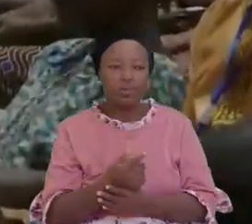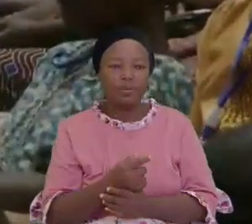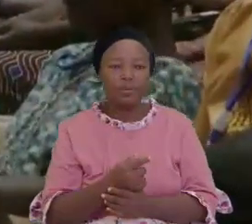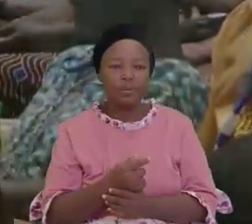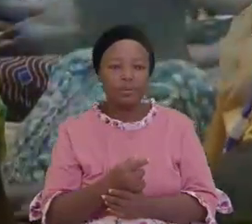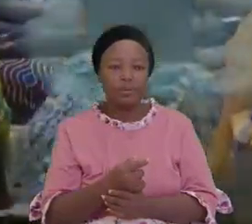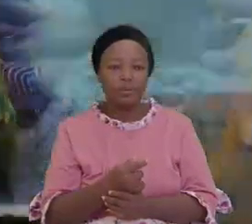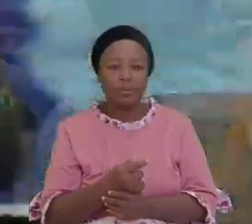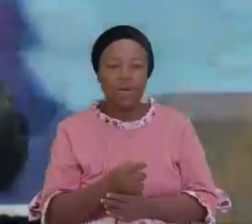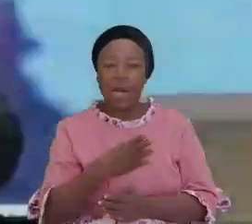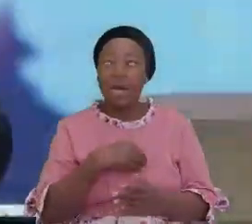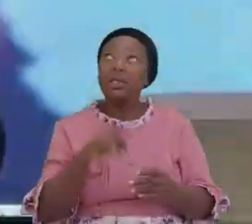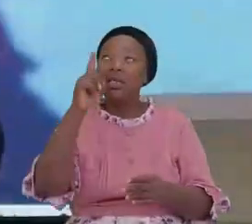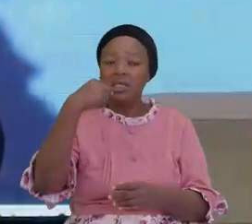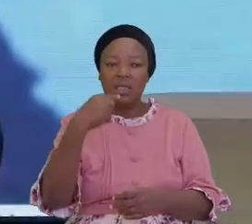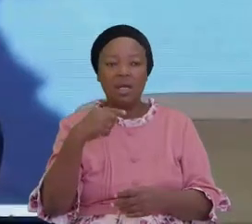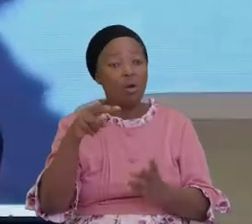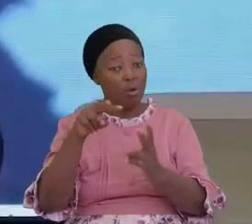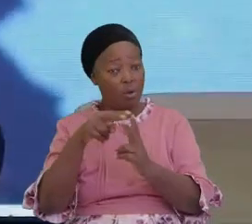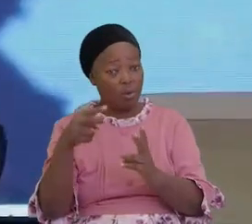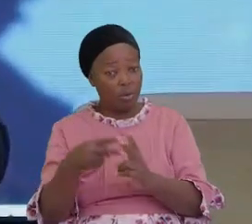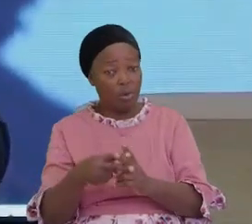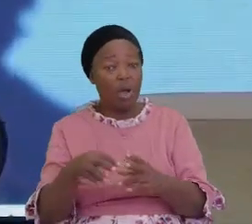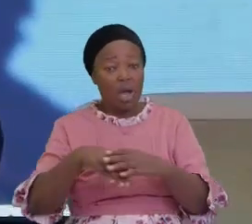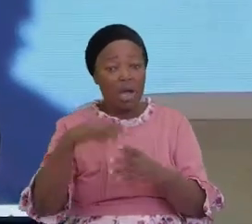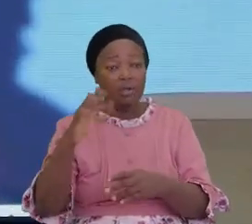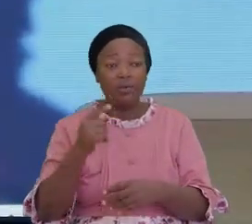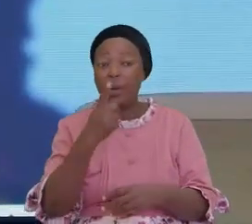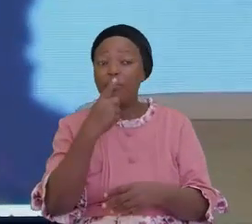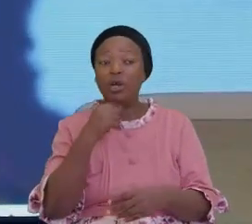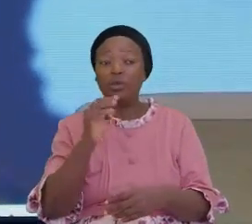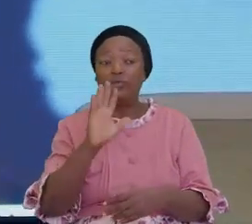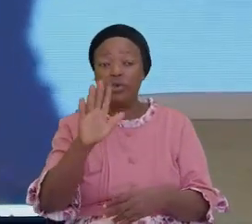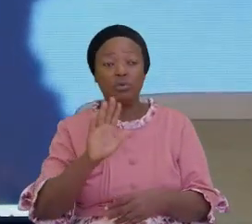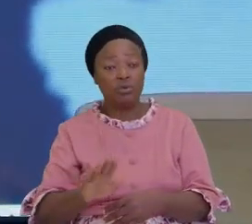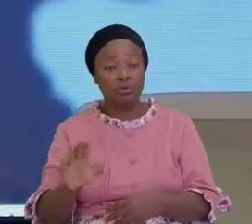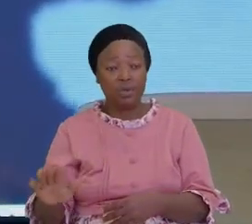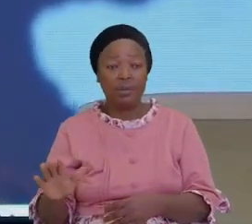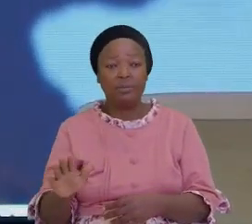And it said, no, out of the mouth of thy seed.